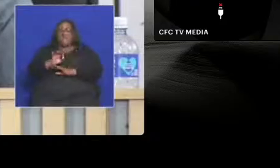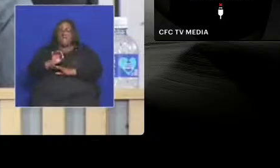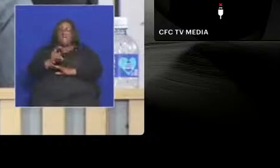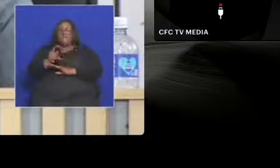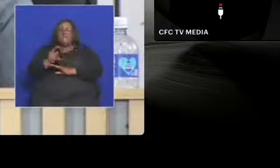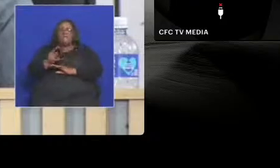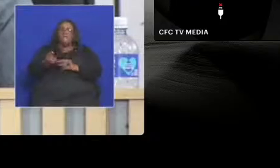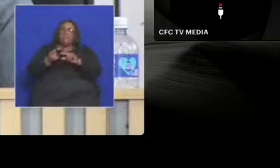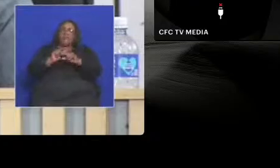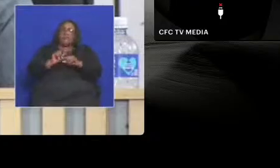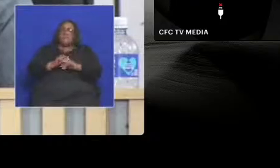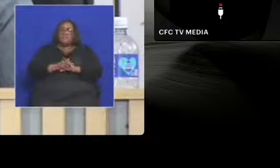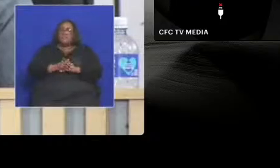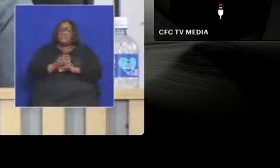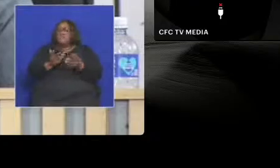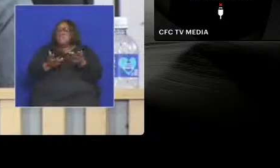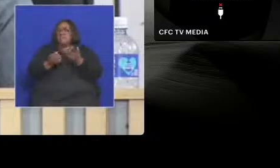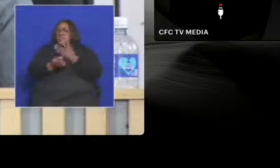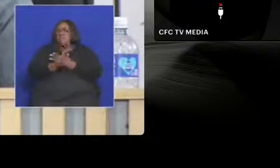ever happened that you